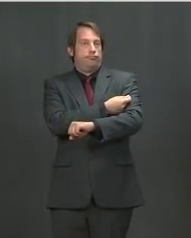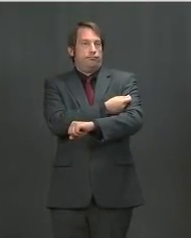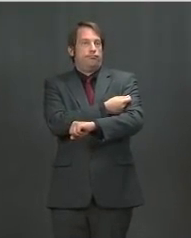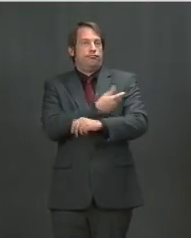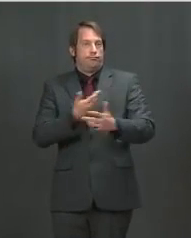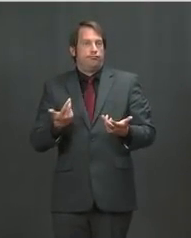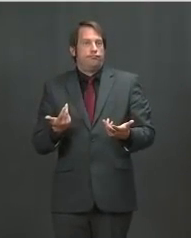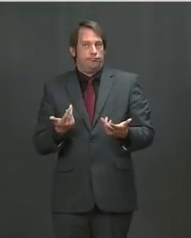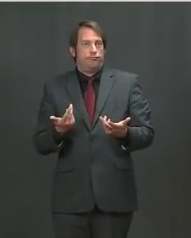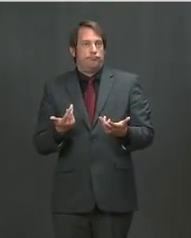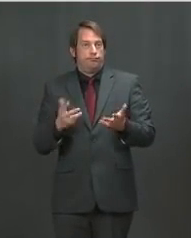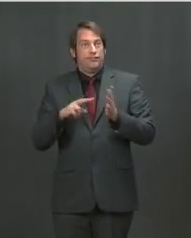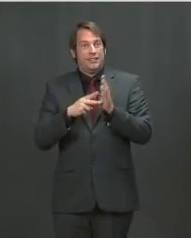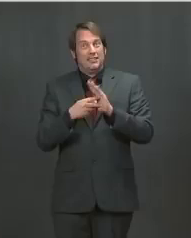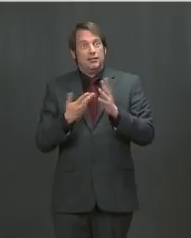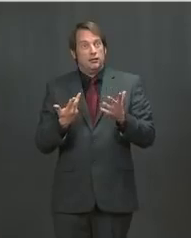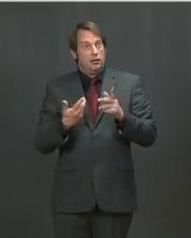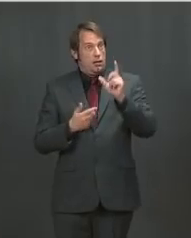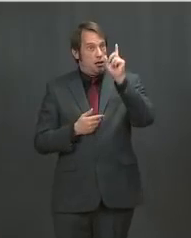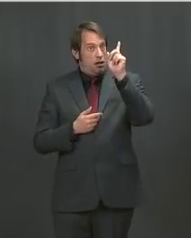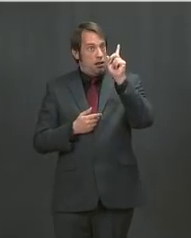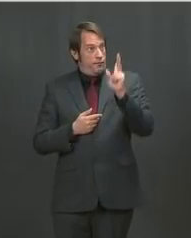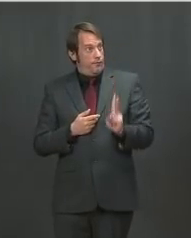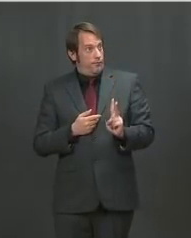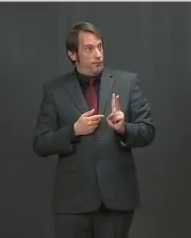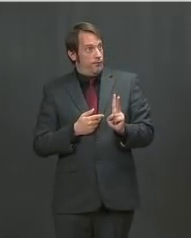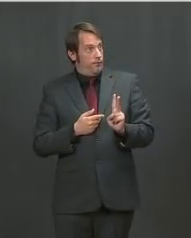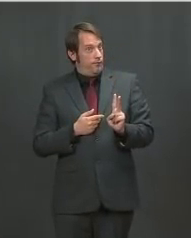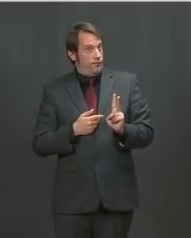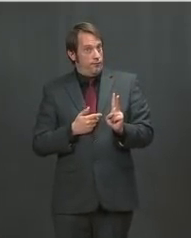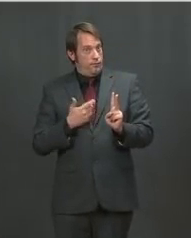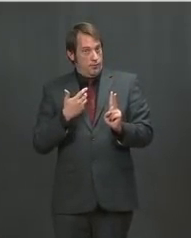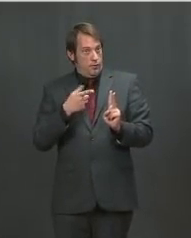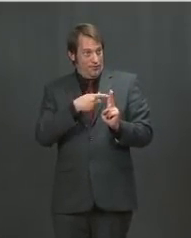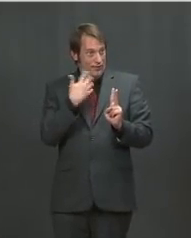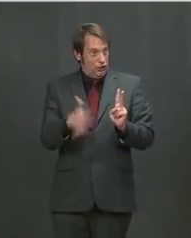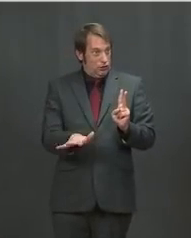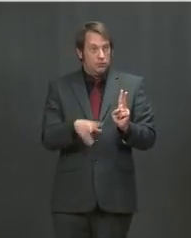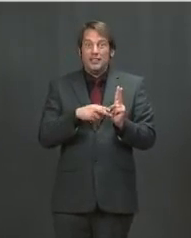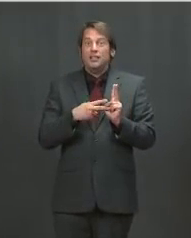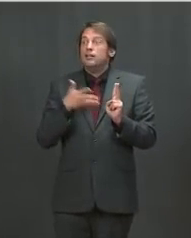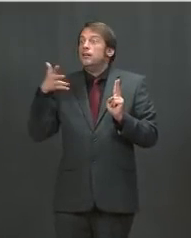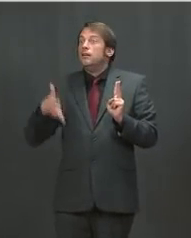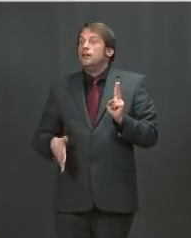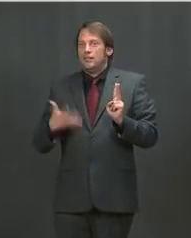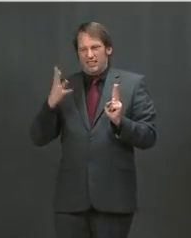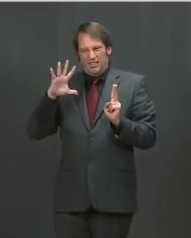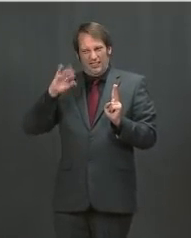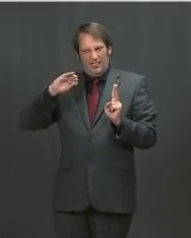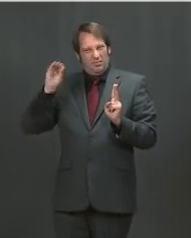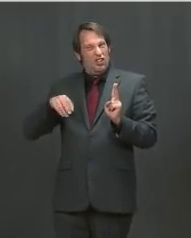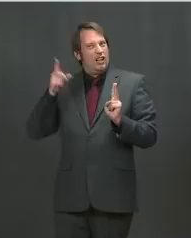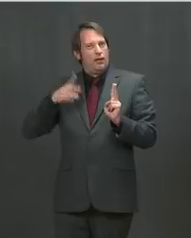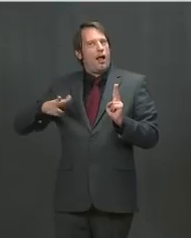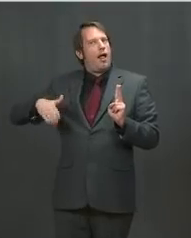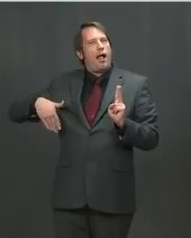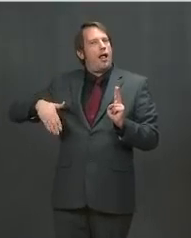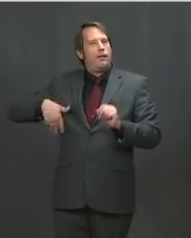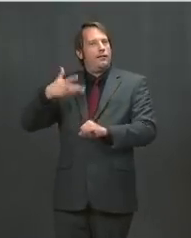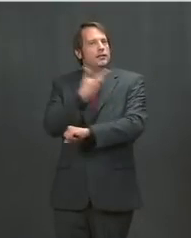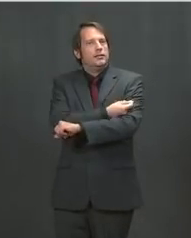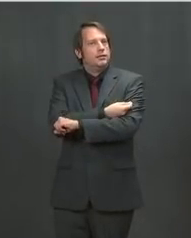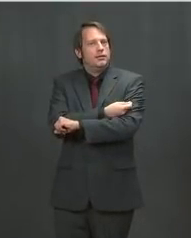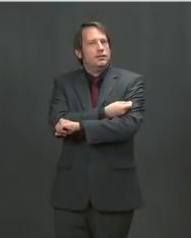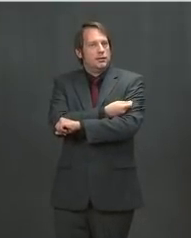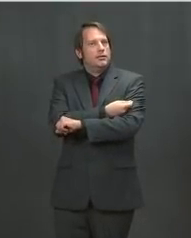adult population that will not have had their vaccine yet. And so while it is very tempting as we each get vaccinated to think about the